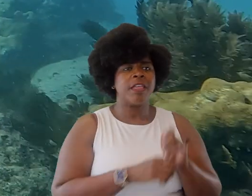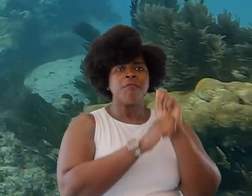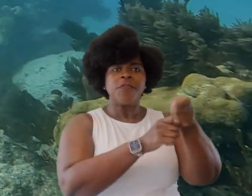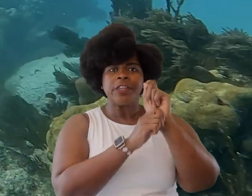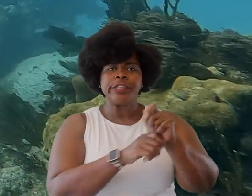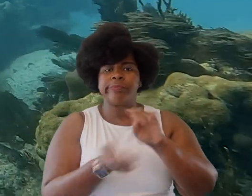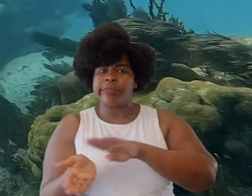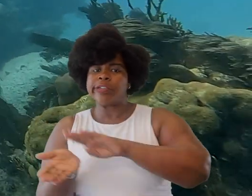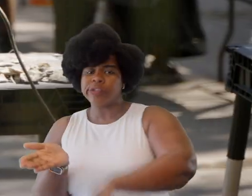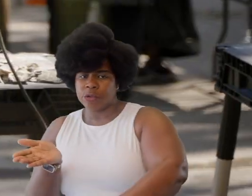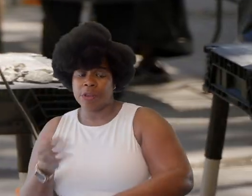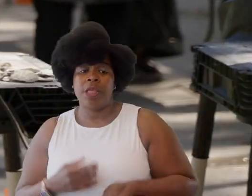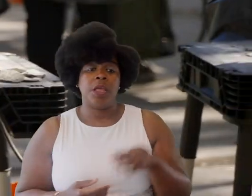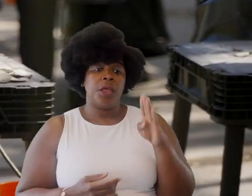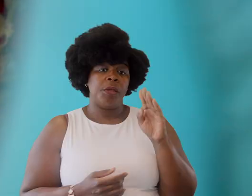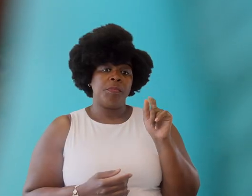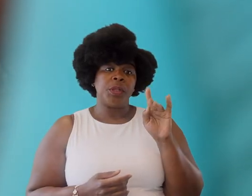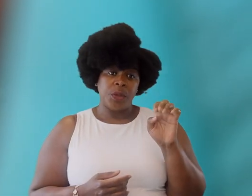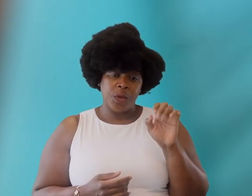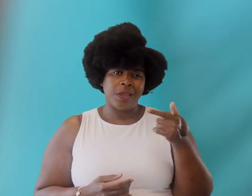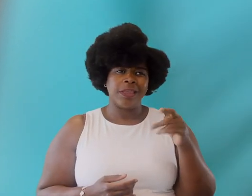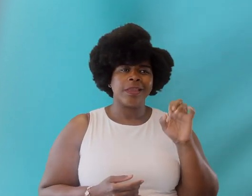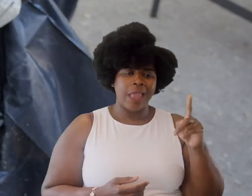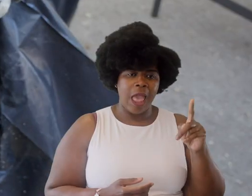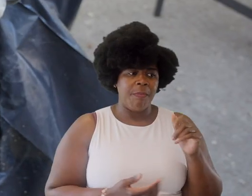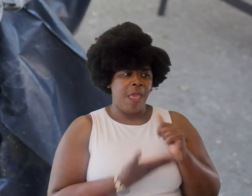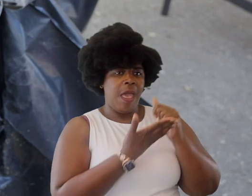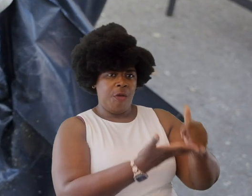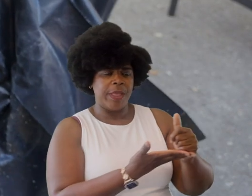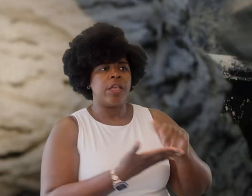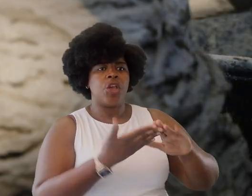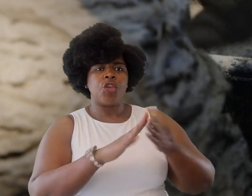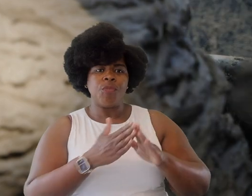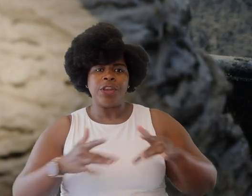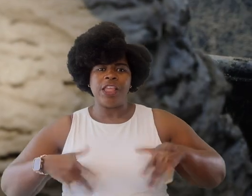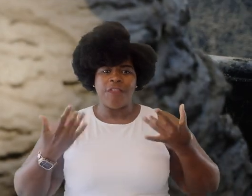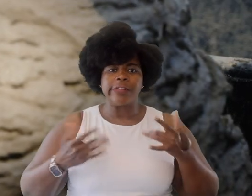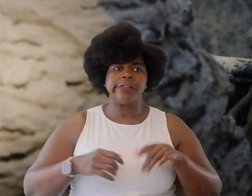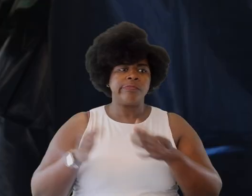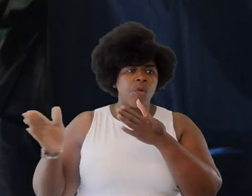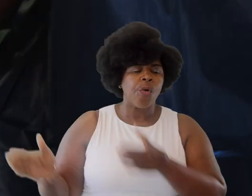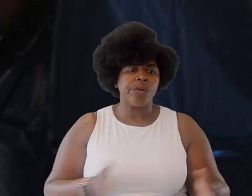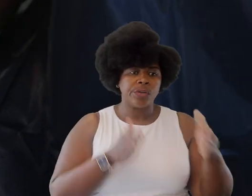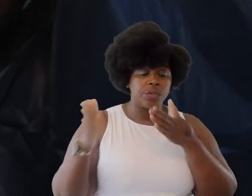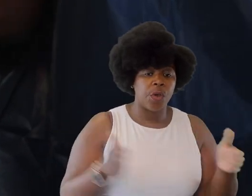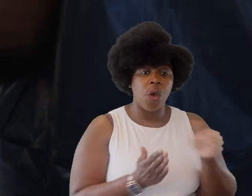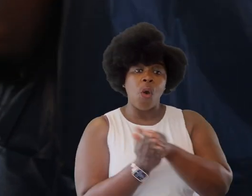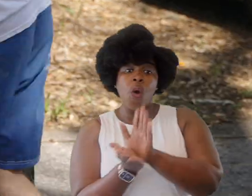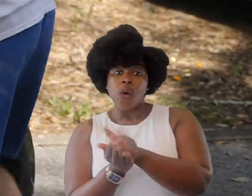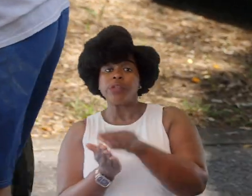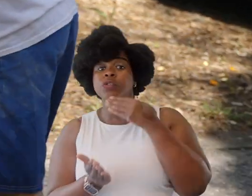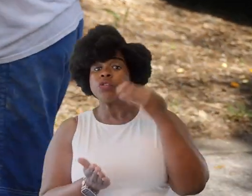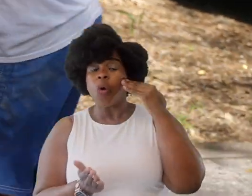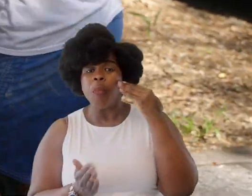them. BlueGAP partner, the Tampa Bay Estuary Program, is also helping her put on community events like this one, where families are helping rebuild